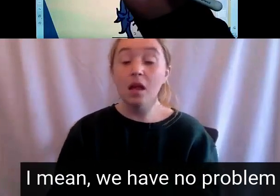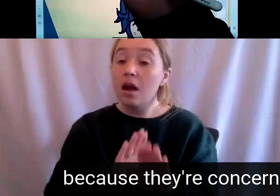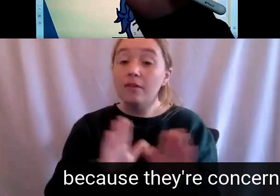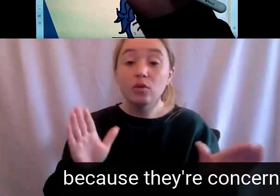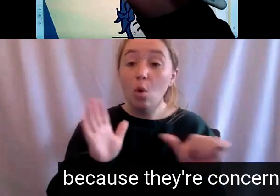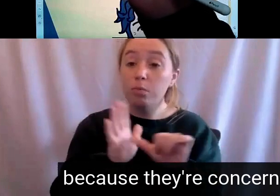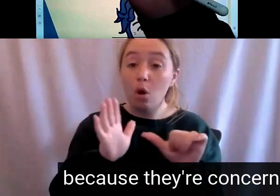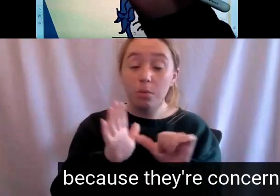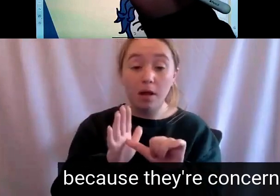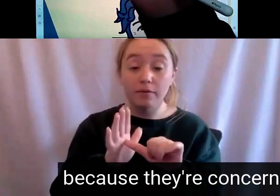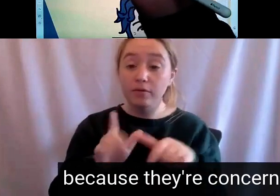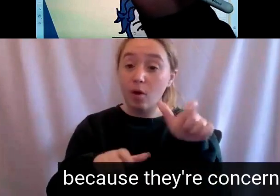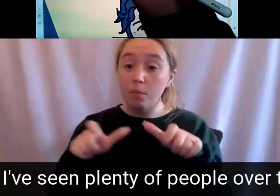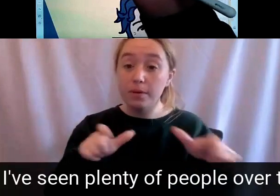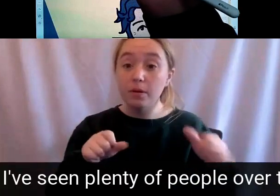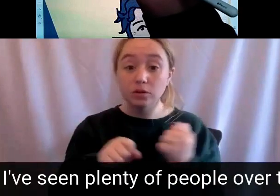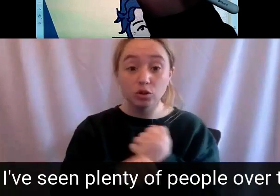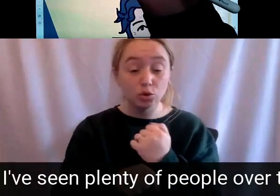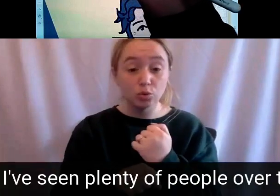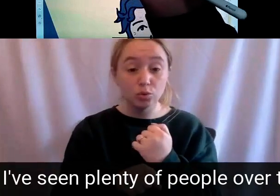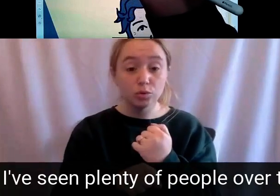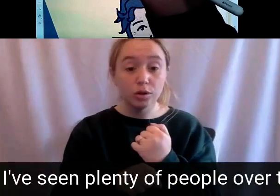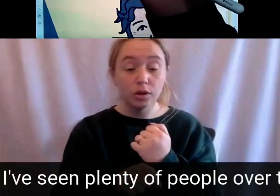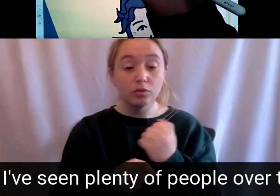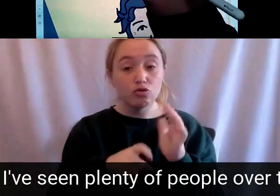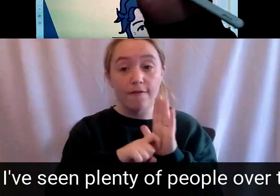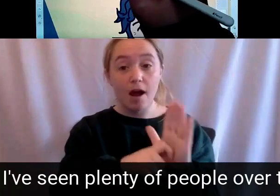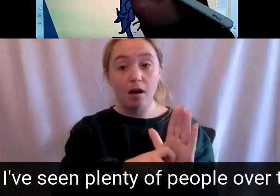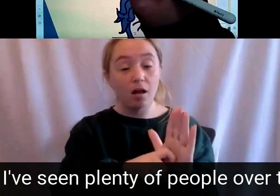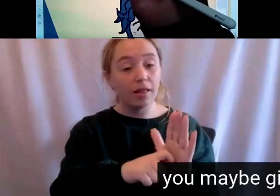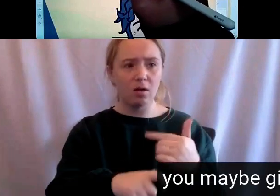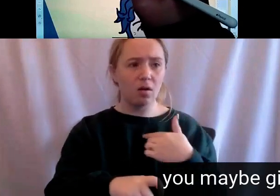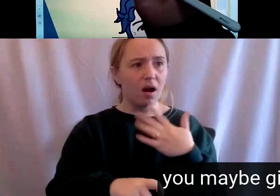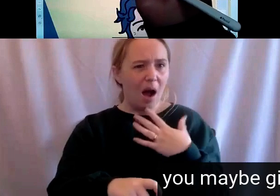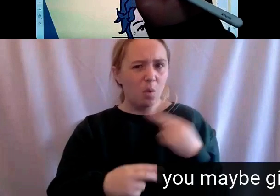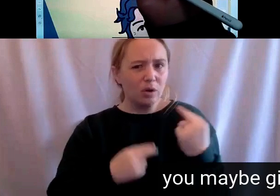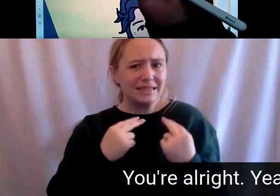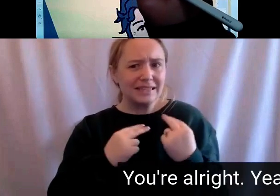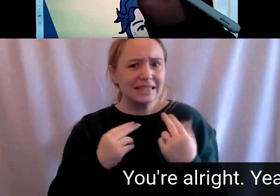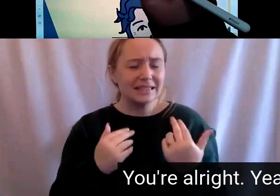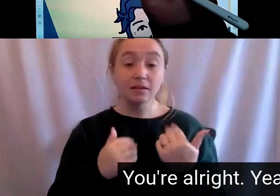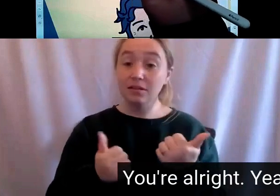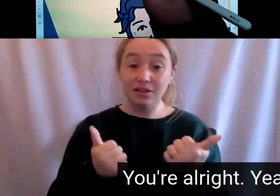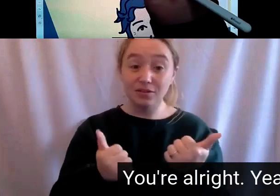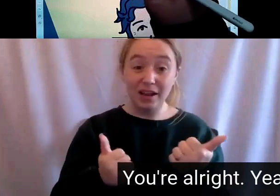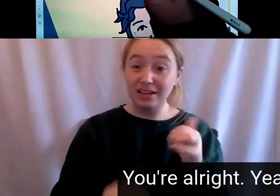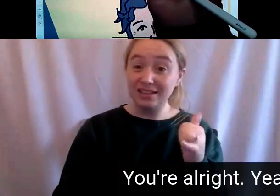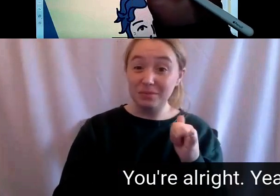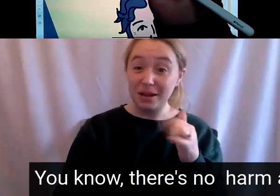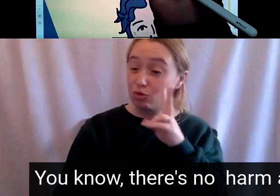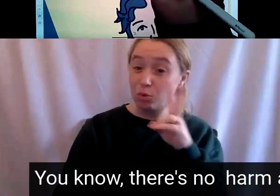because they're concerned and they want a check. I've seen plenty of people over the years that you see them once, you maybe give them a call, you're all right, yeah, fine, off you